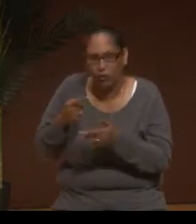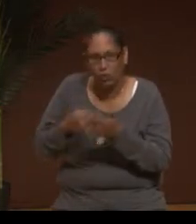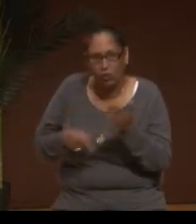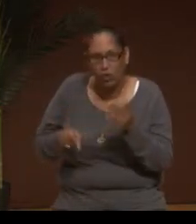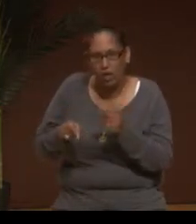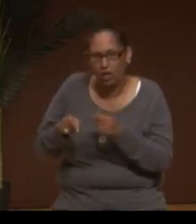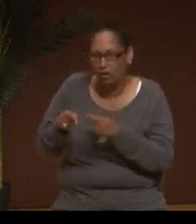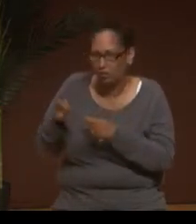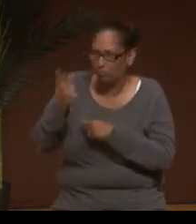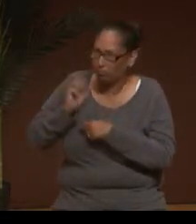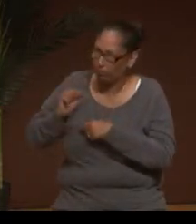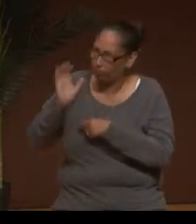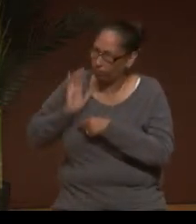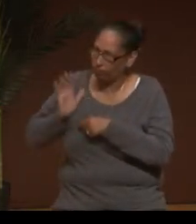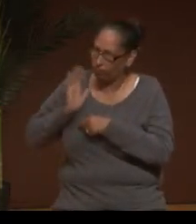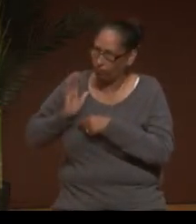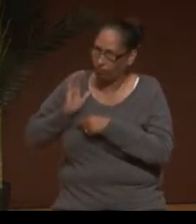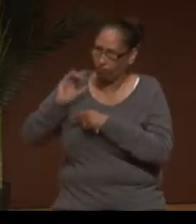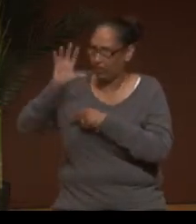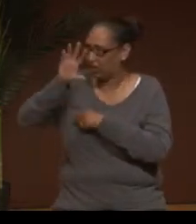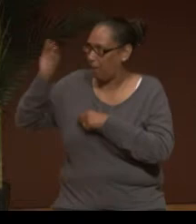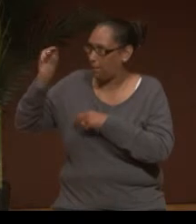ancestry testing companies may tell us.